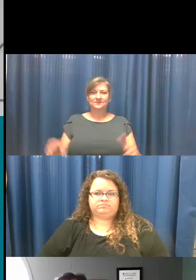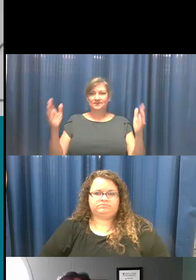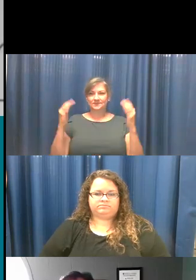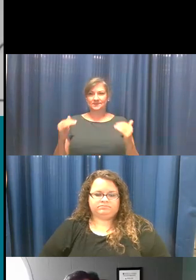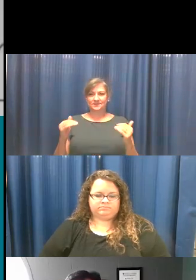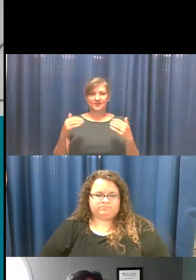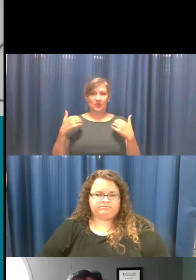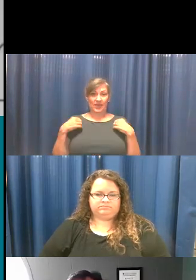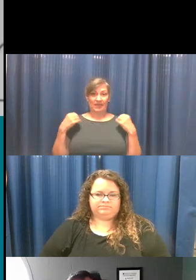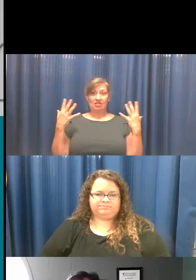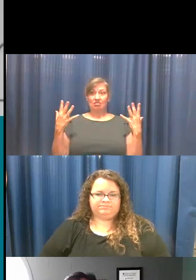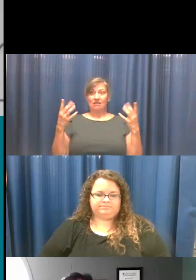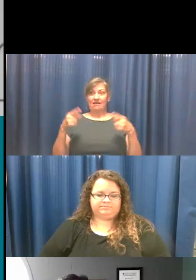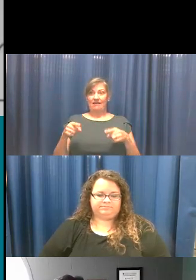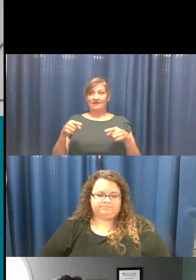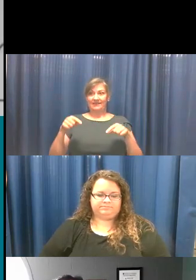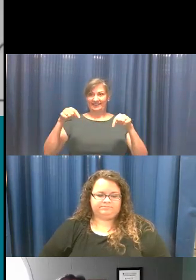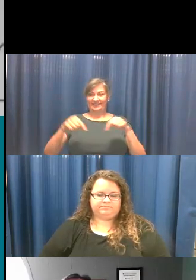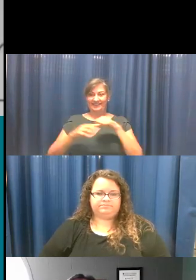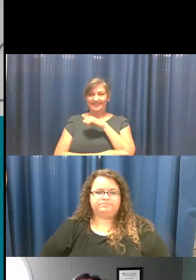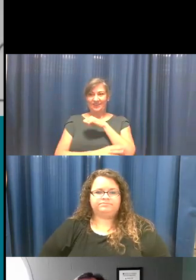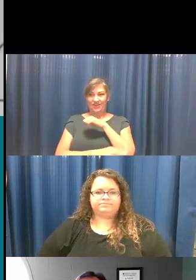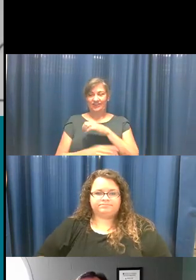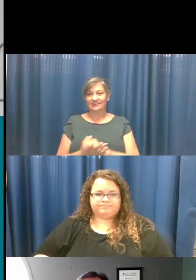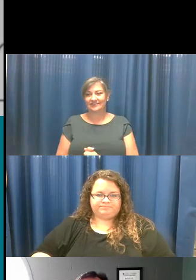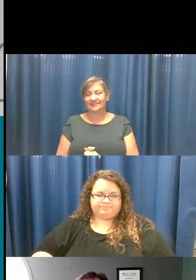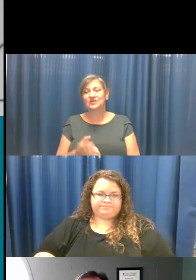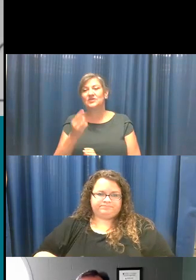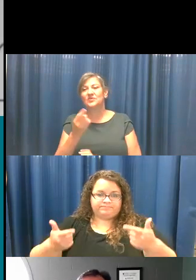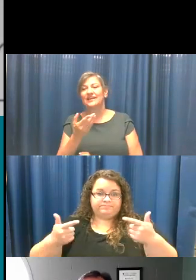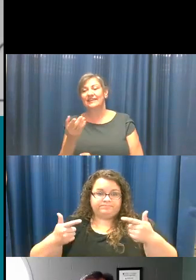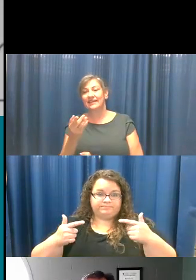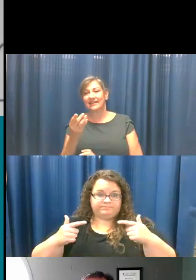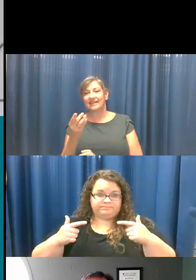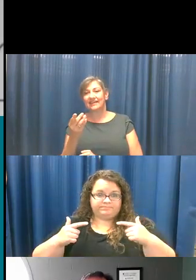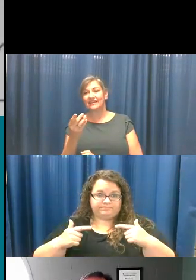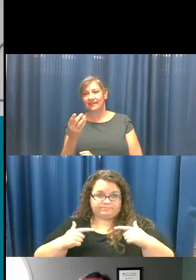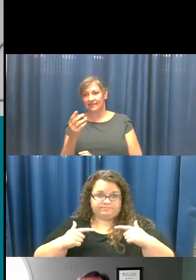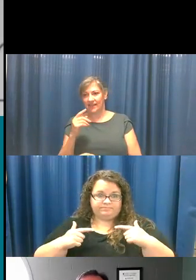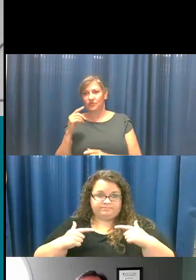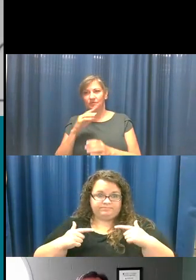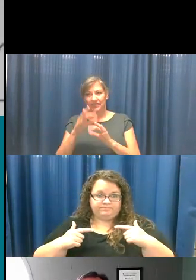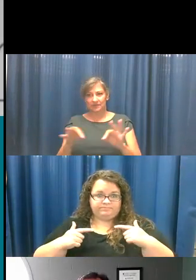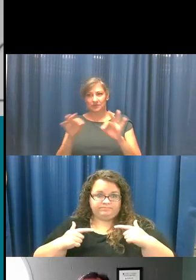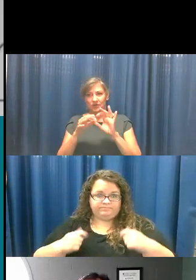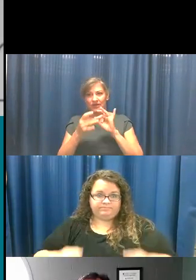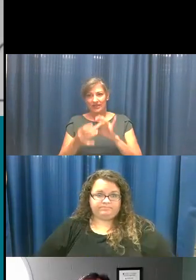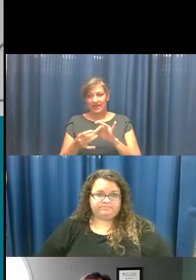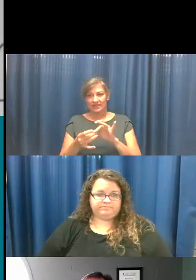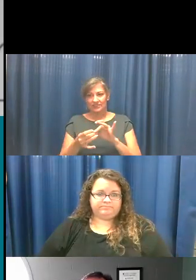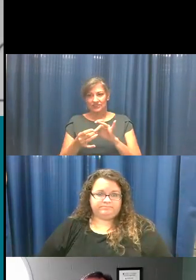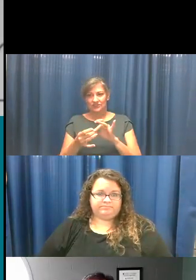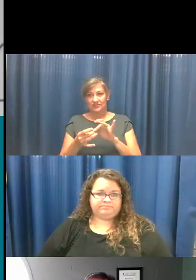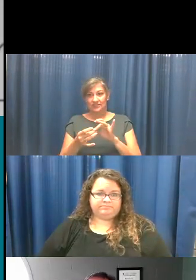We have a lot coming this fall as well. And so one of the things that will certainly be core to our strategic planning is our DEI